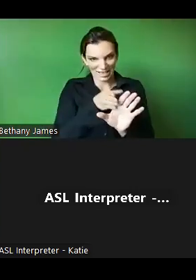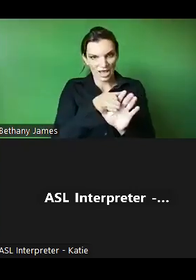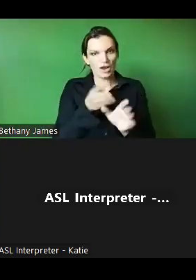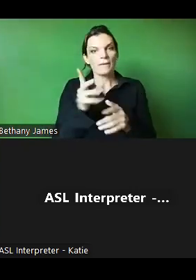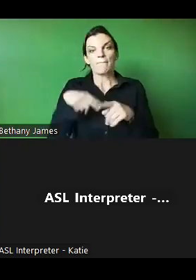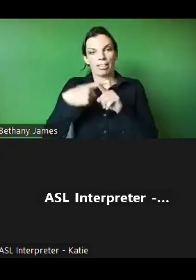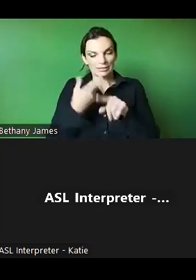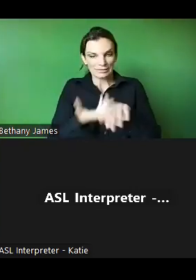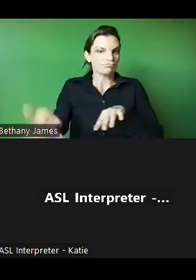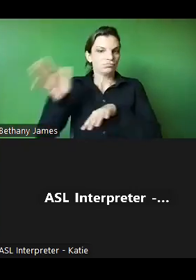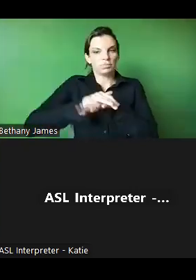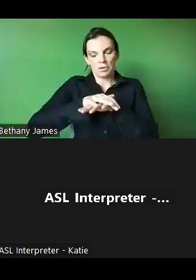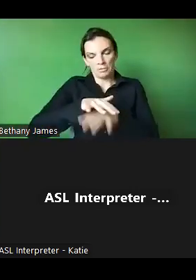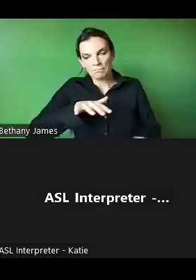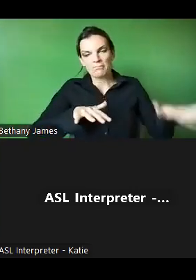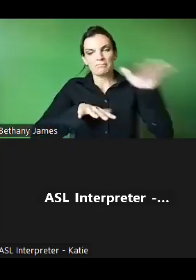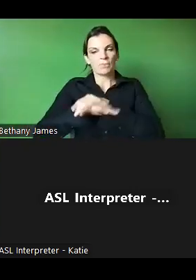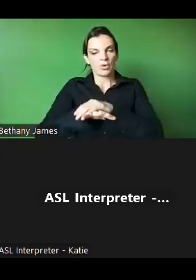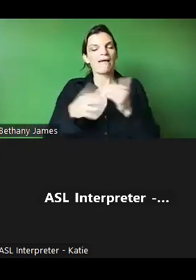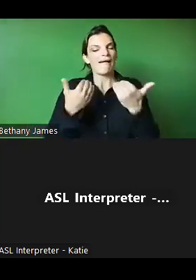with it. And